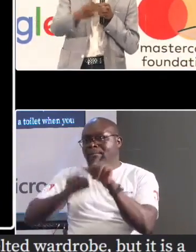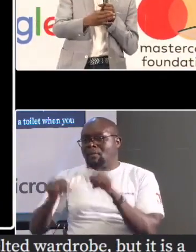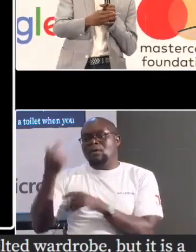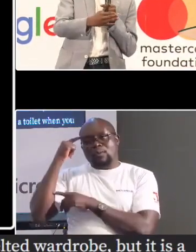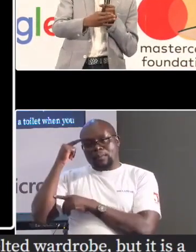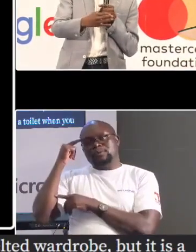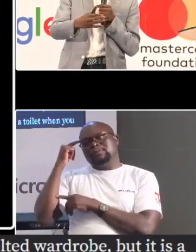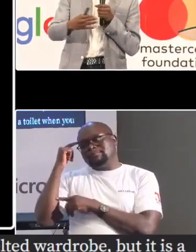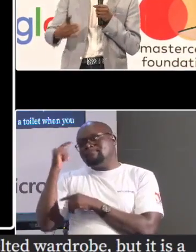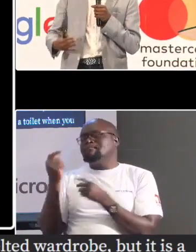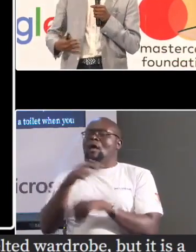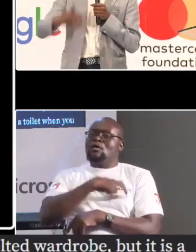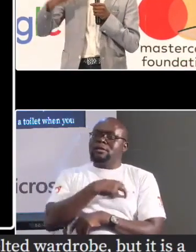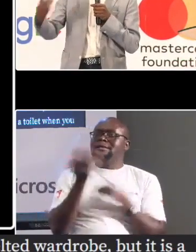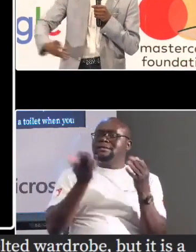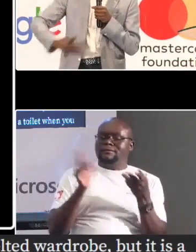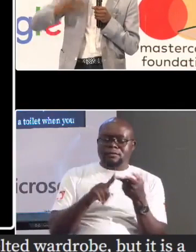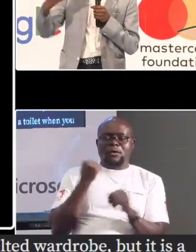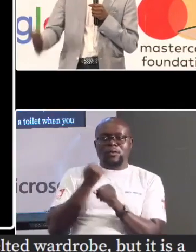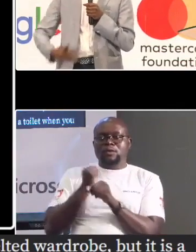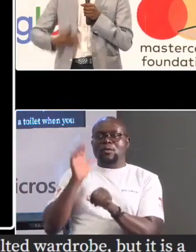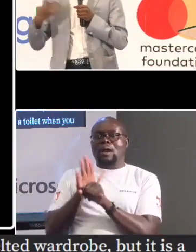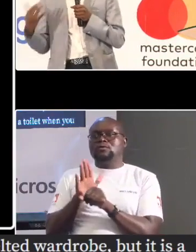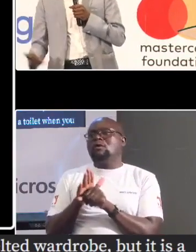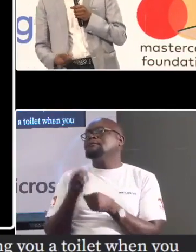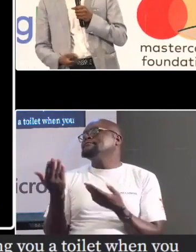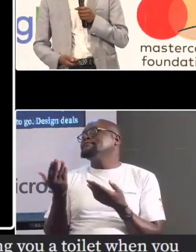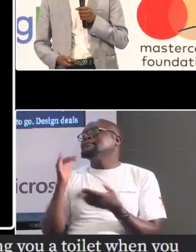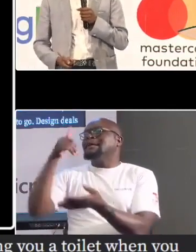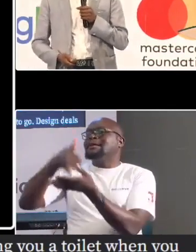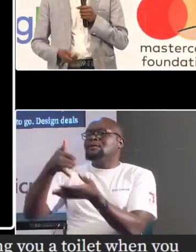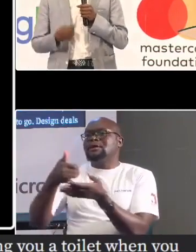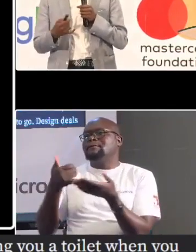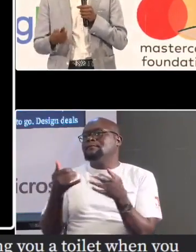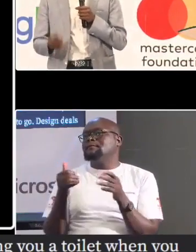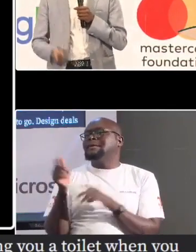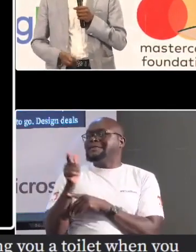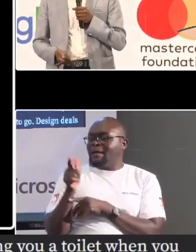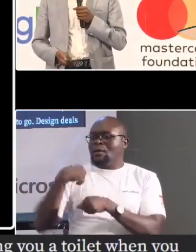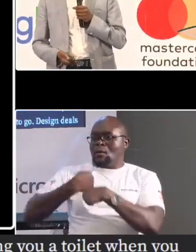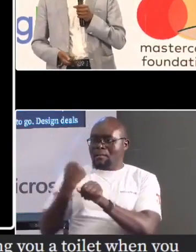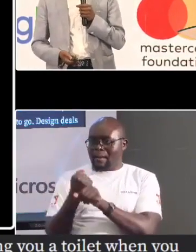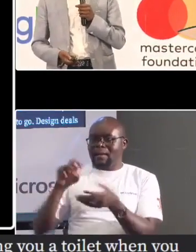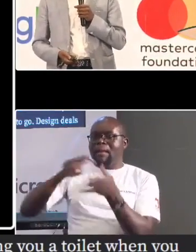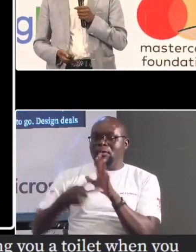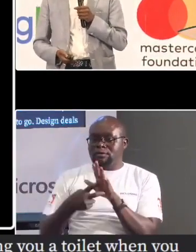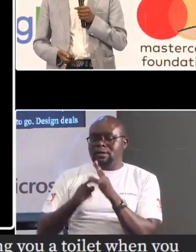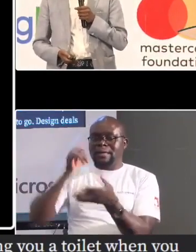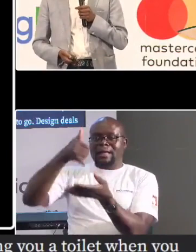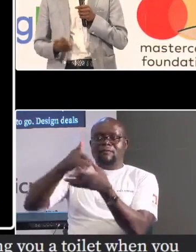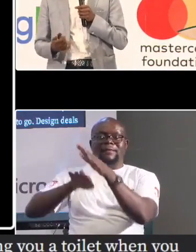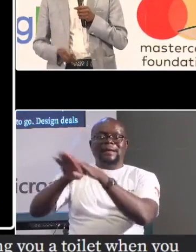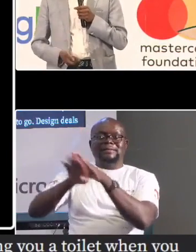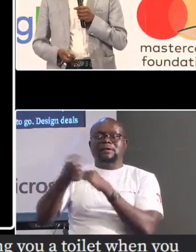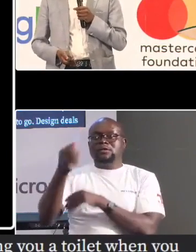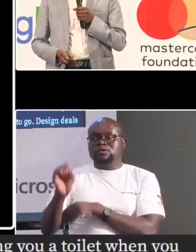Tata Consultancy Services, who do a lot of tech, inclusive tech, and we're doing a project on vocal accessibility.